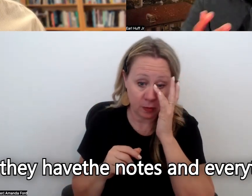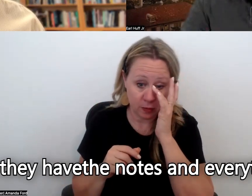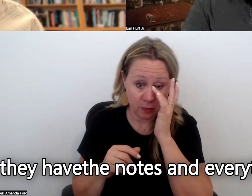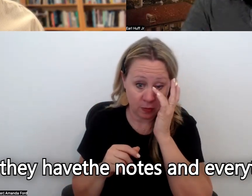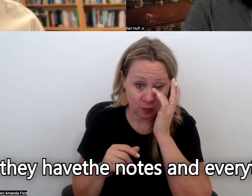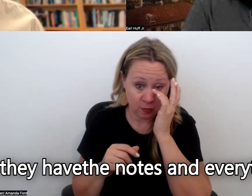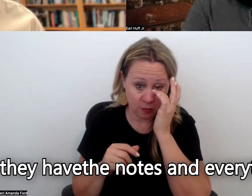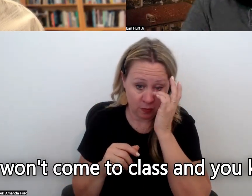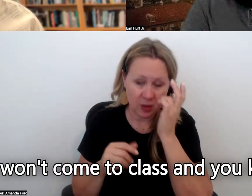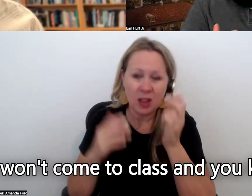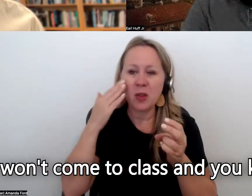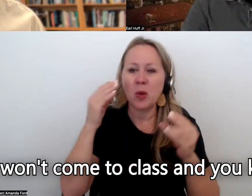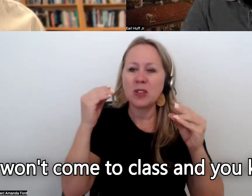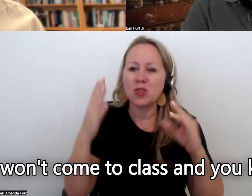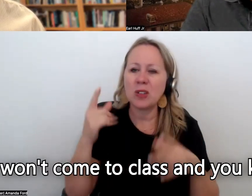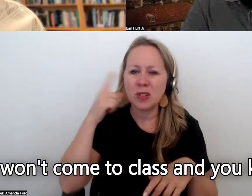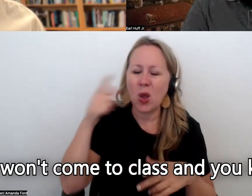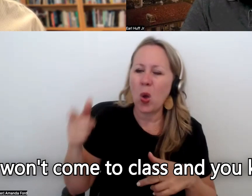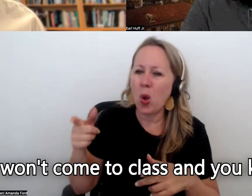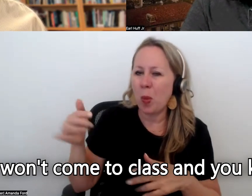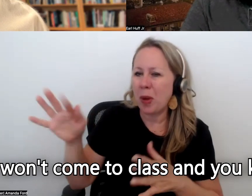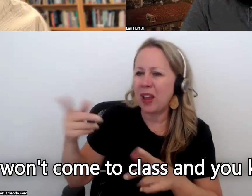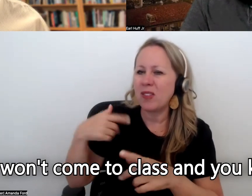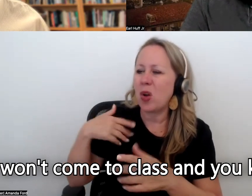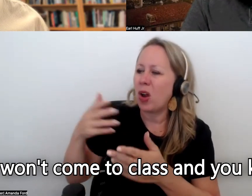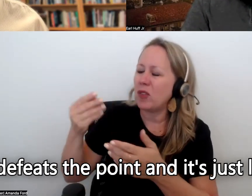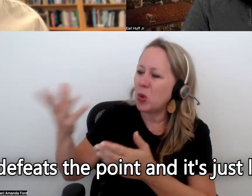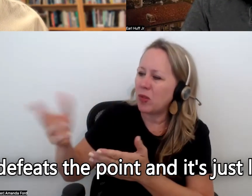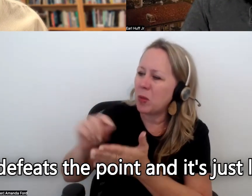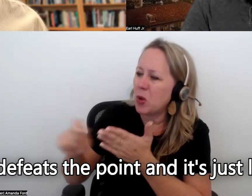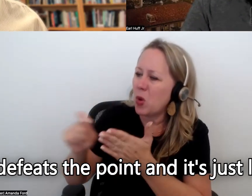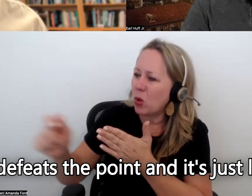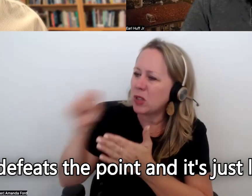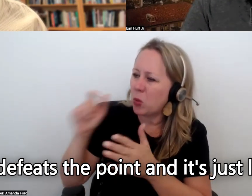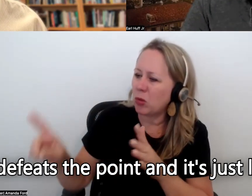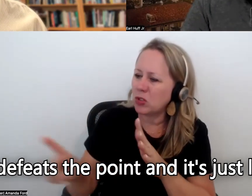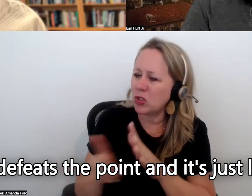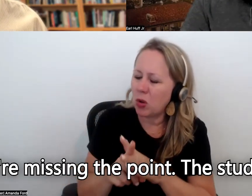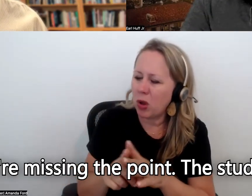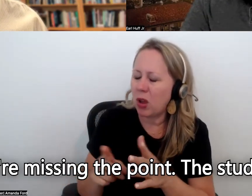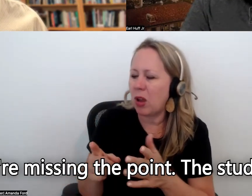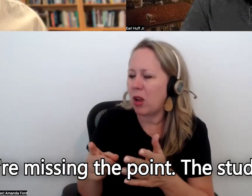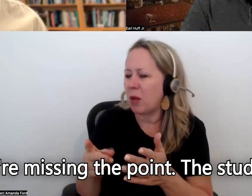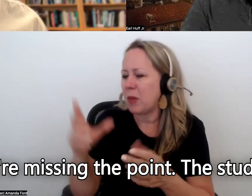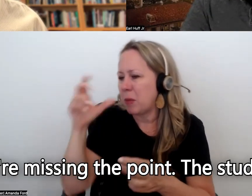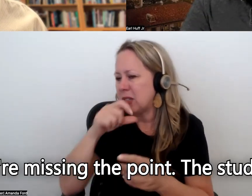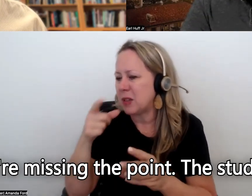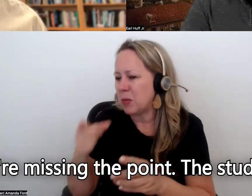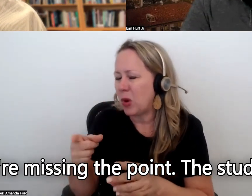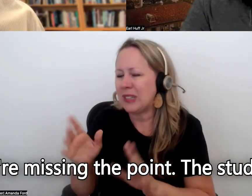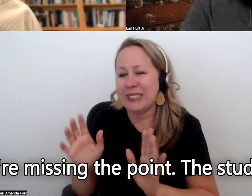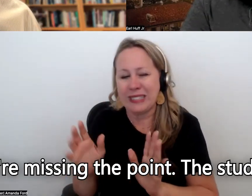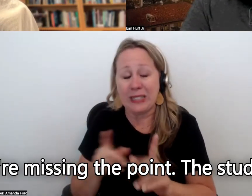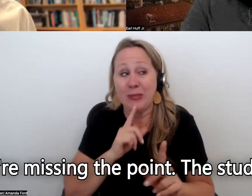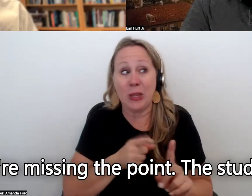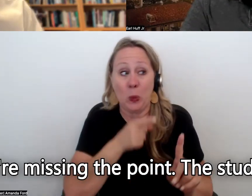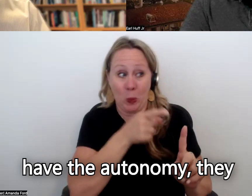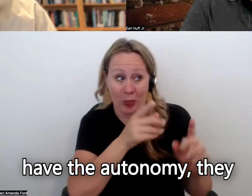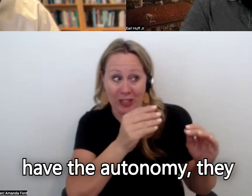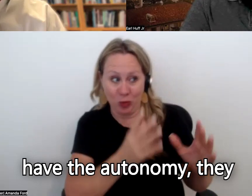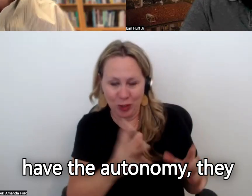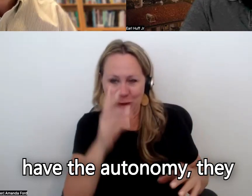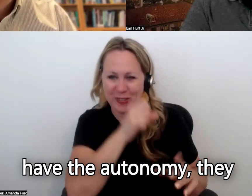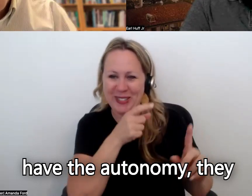if they have the notes and everything, they won't come to class, and it meets the point, and it's just like you're missing the point. Mhm. The